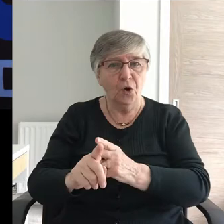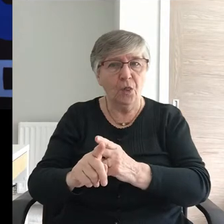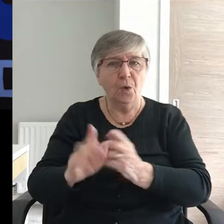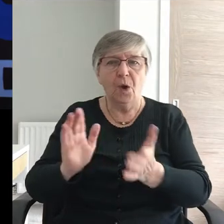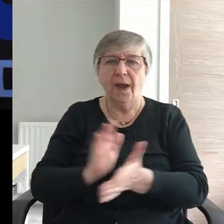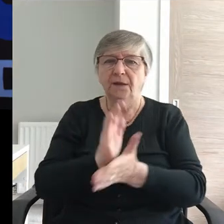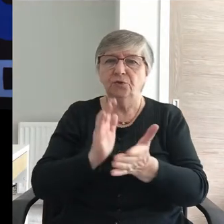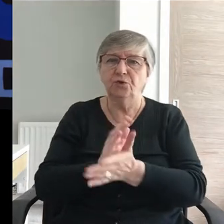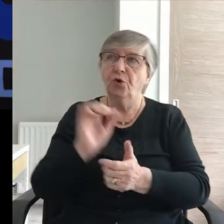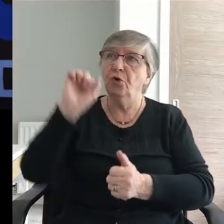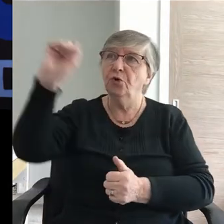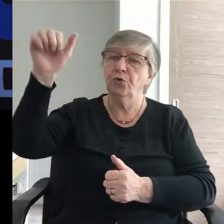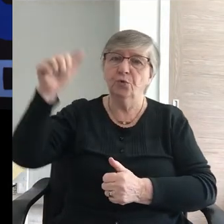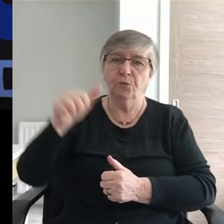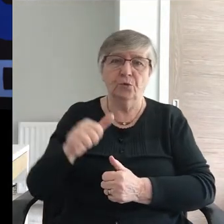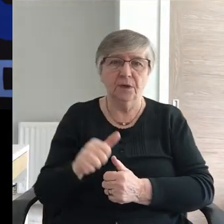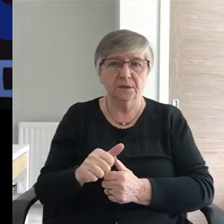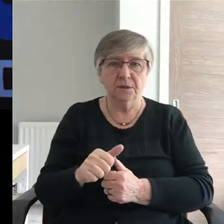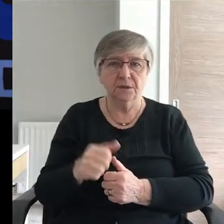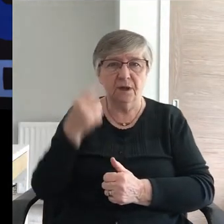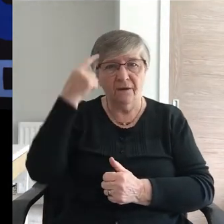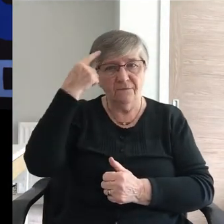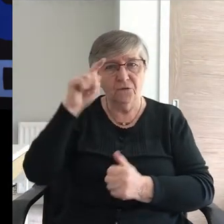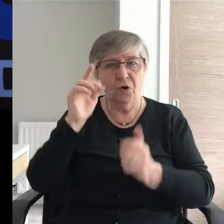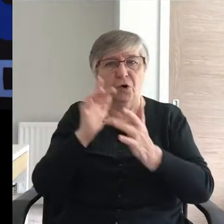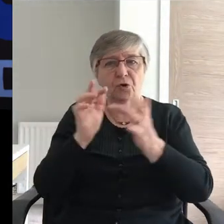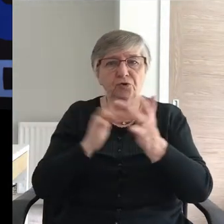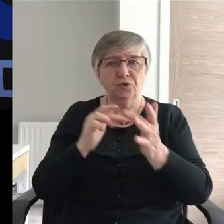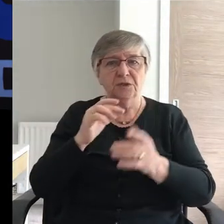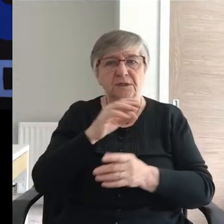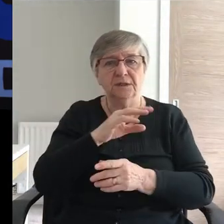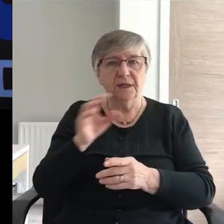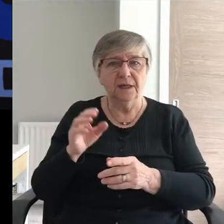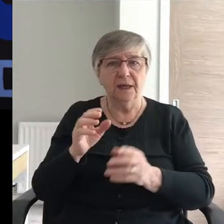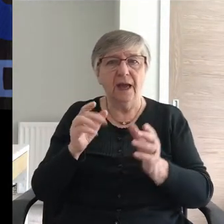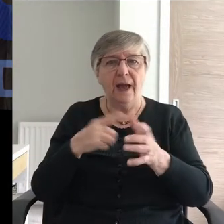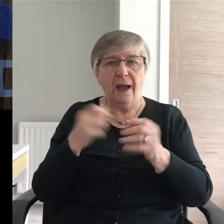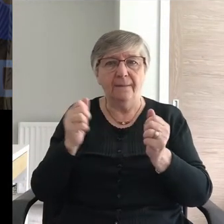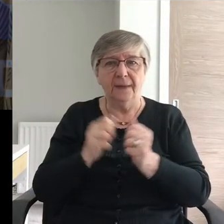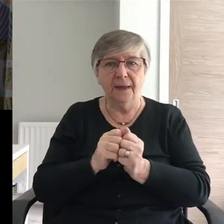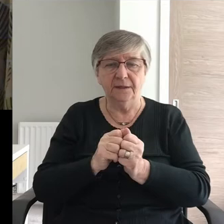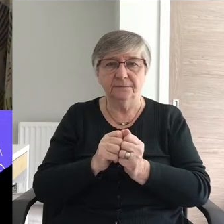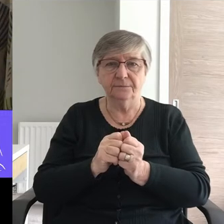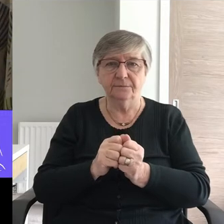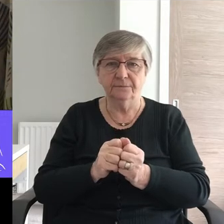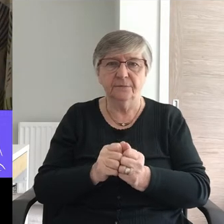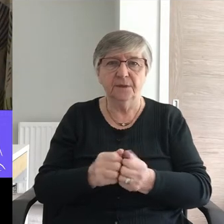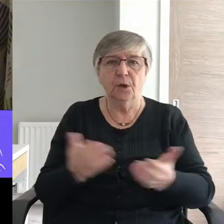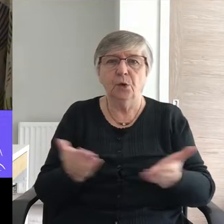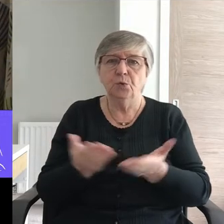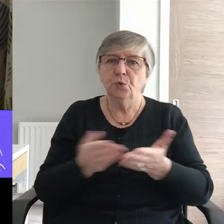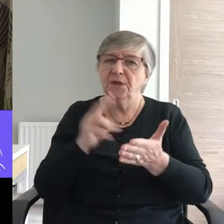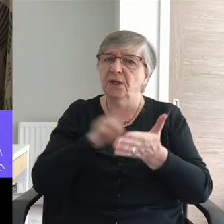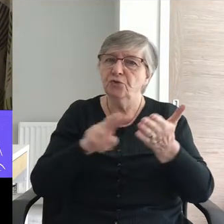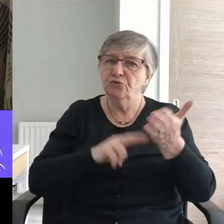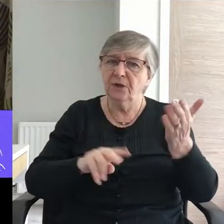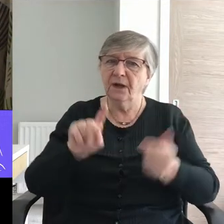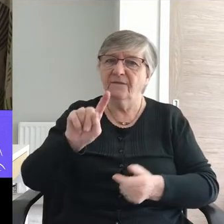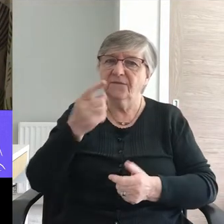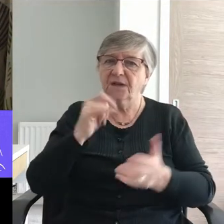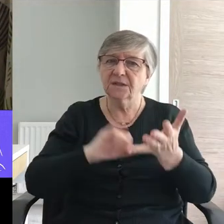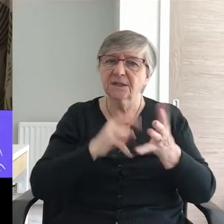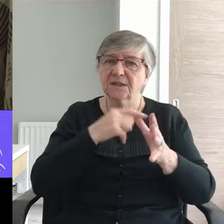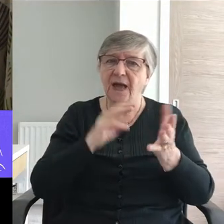to enjoy you. For Christ's sake, amen. Today's reading is from